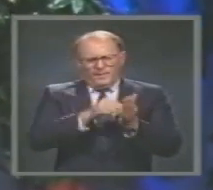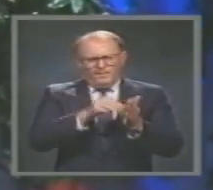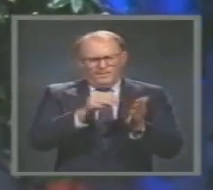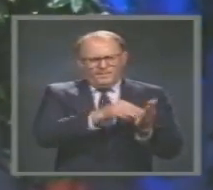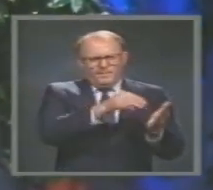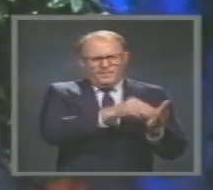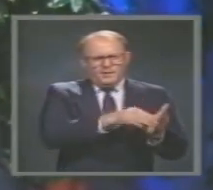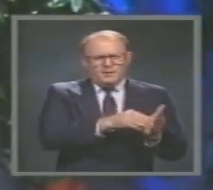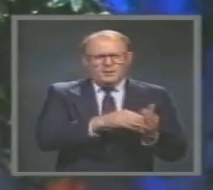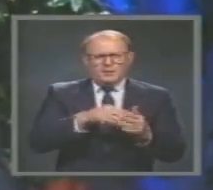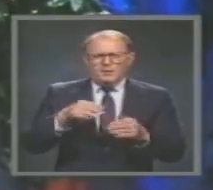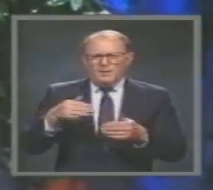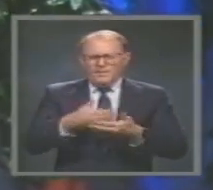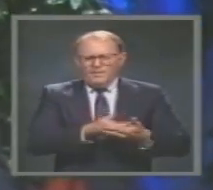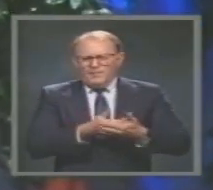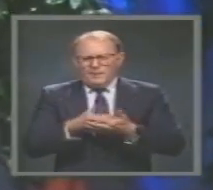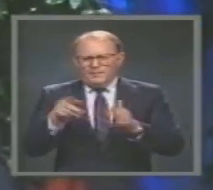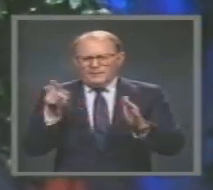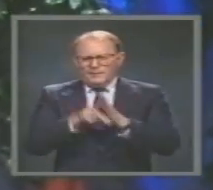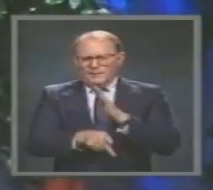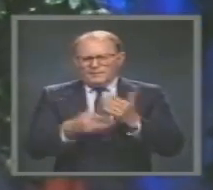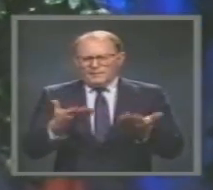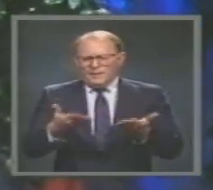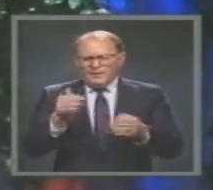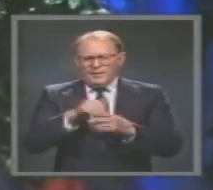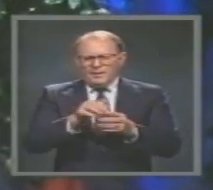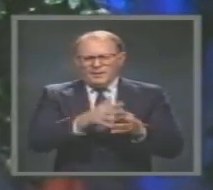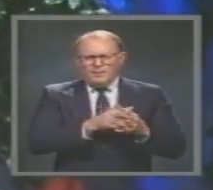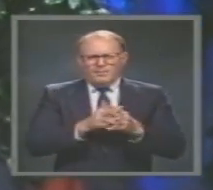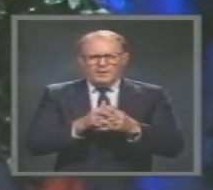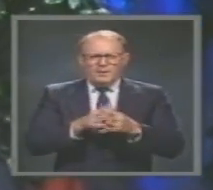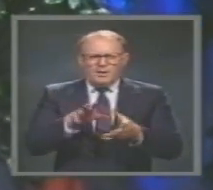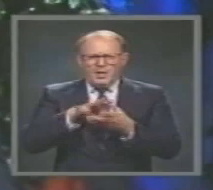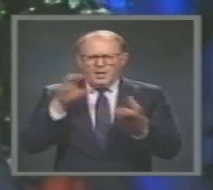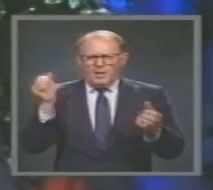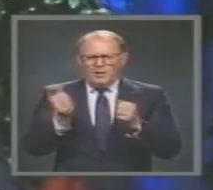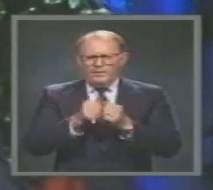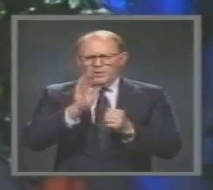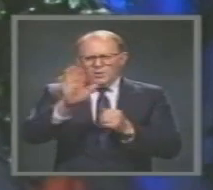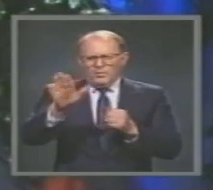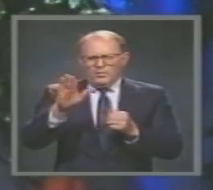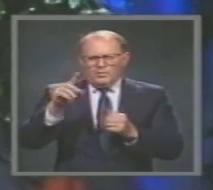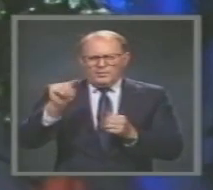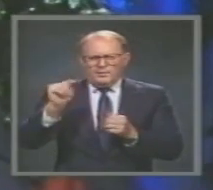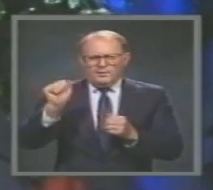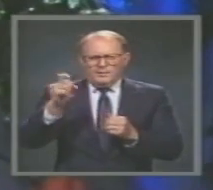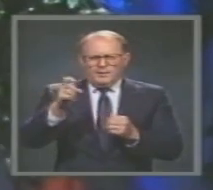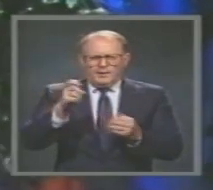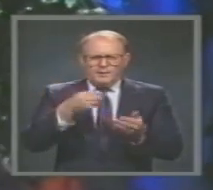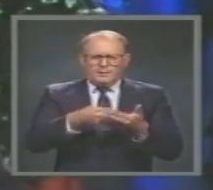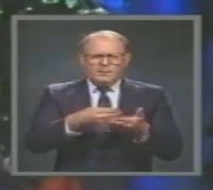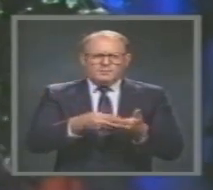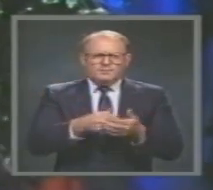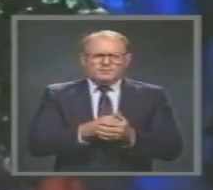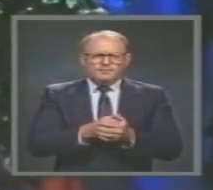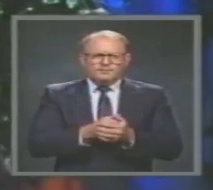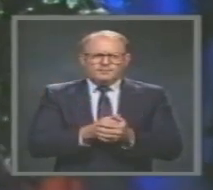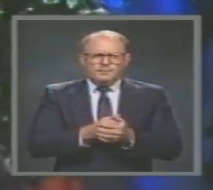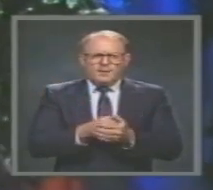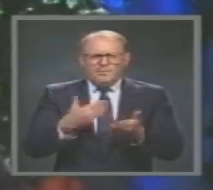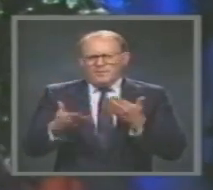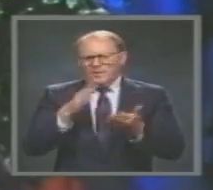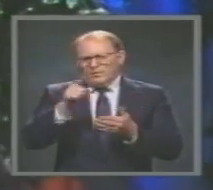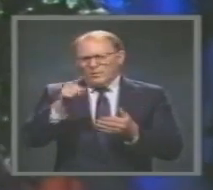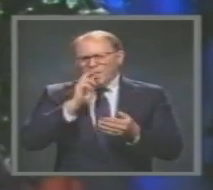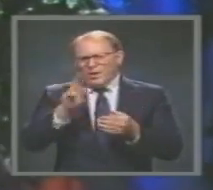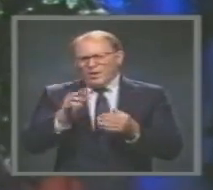right here in the United States of America, much of it with your tax dollars and my dollars. Perhaps you're asking,